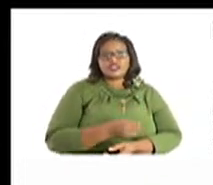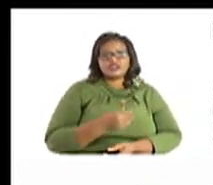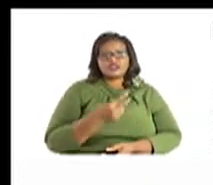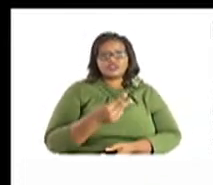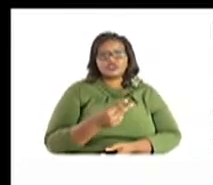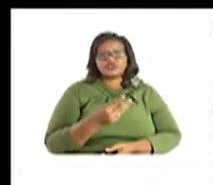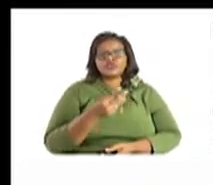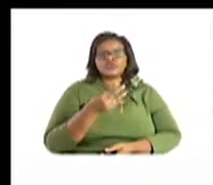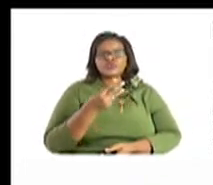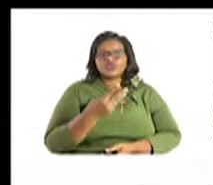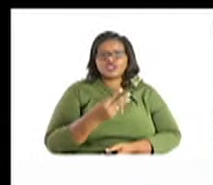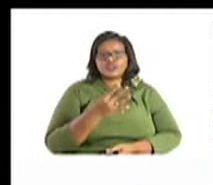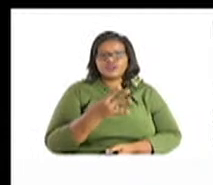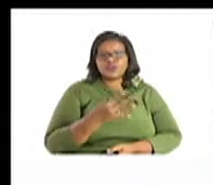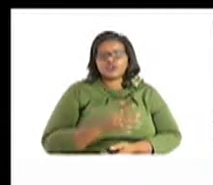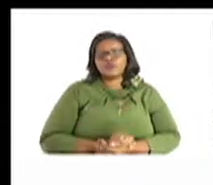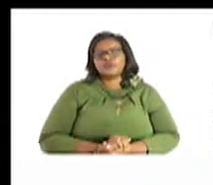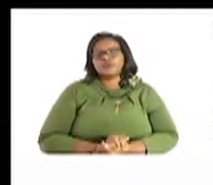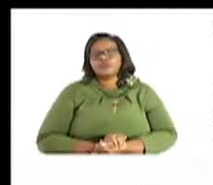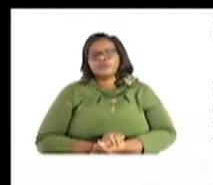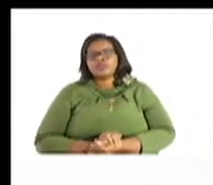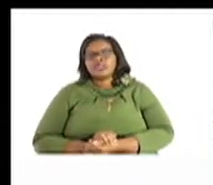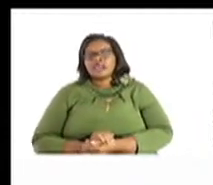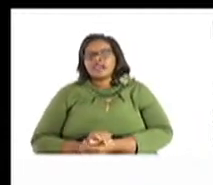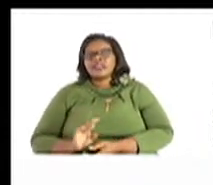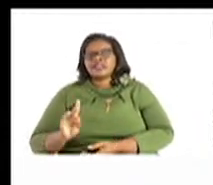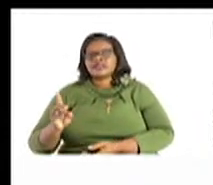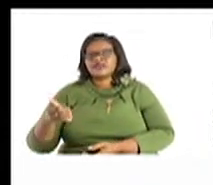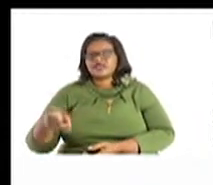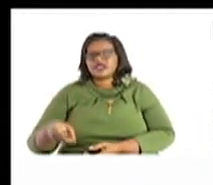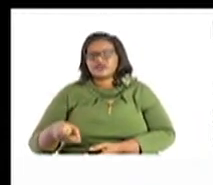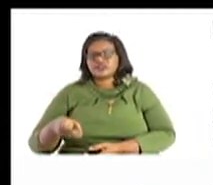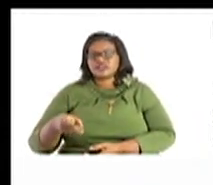7,234 and